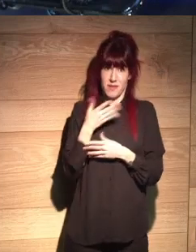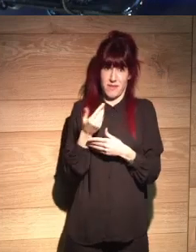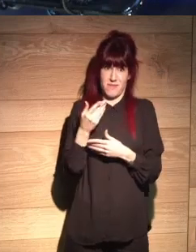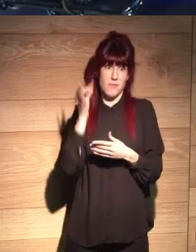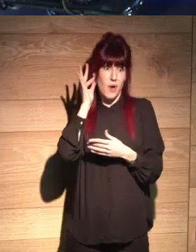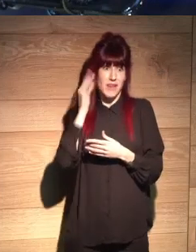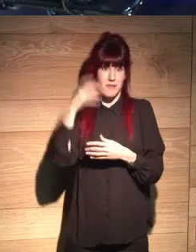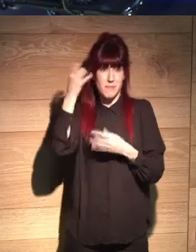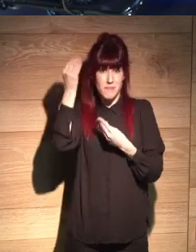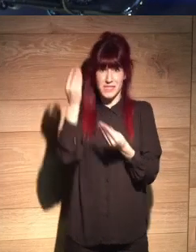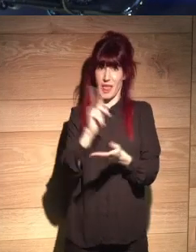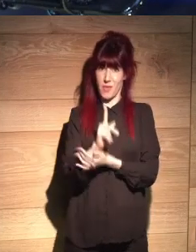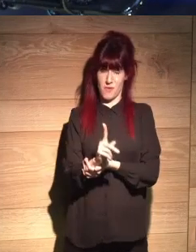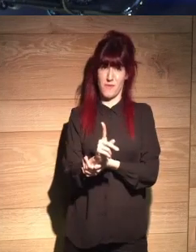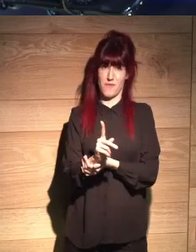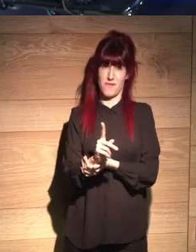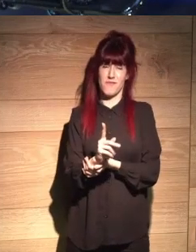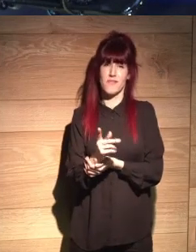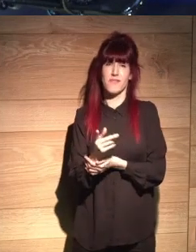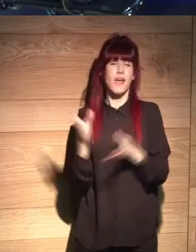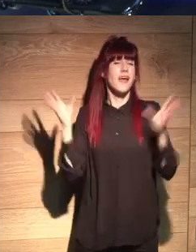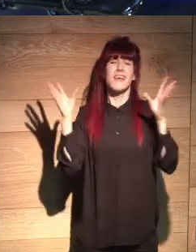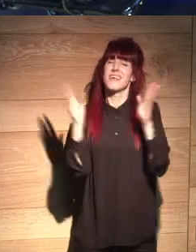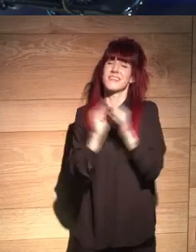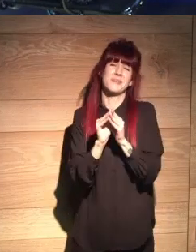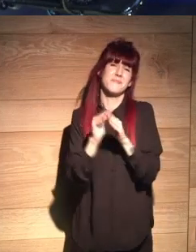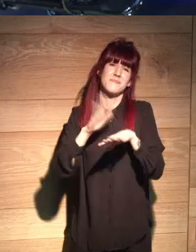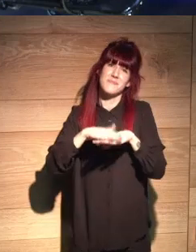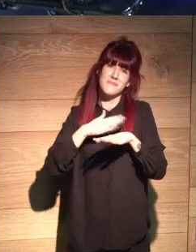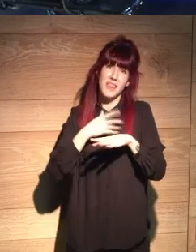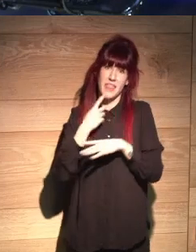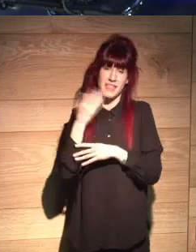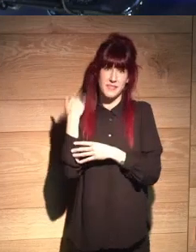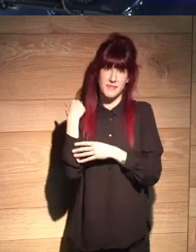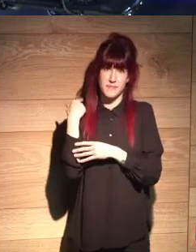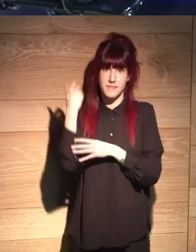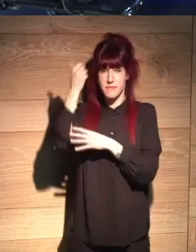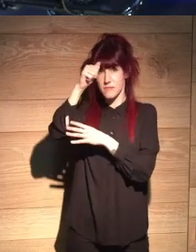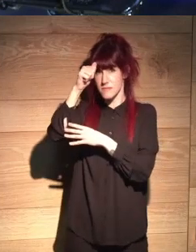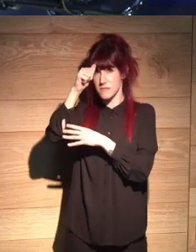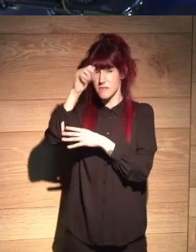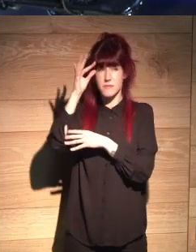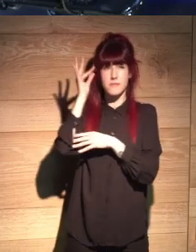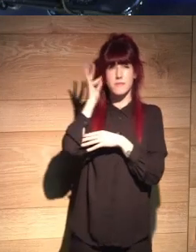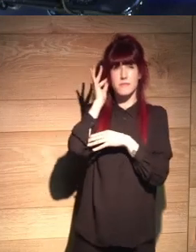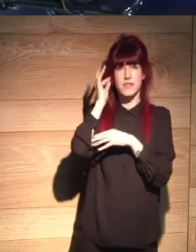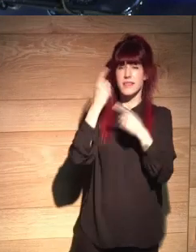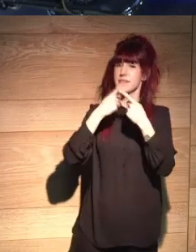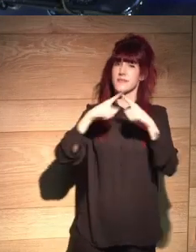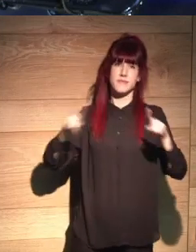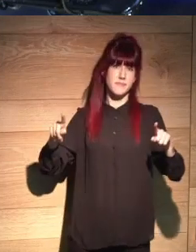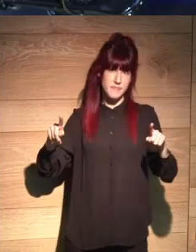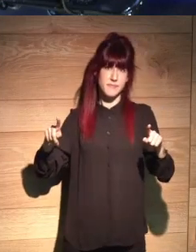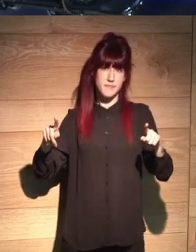is opening for us women. In order to summarize, for me, what I said before, man and woman